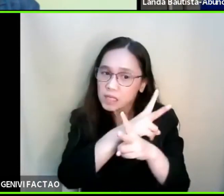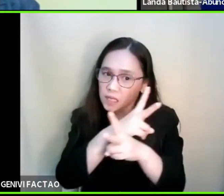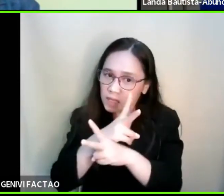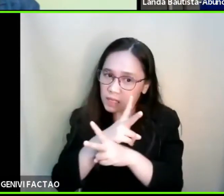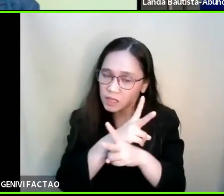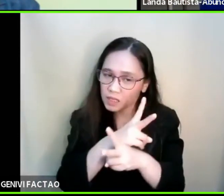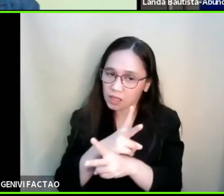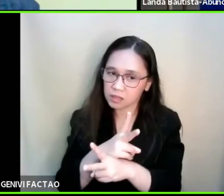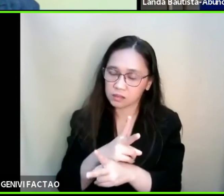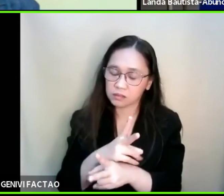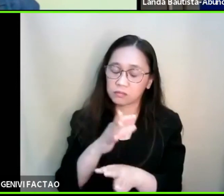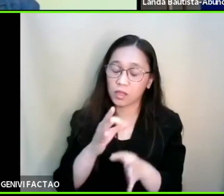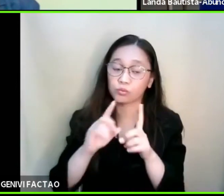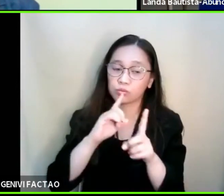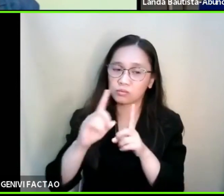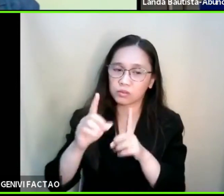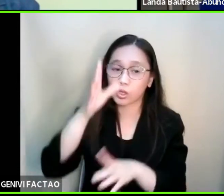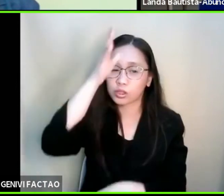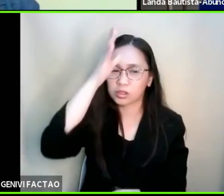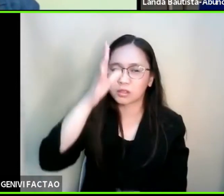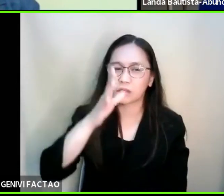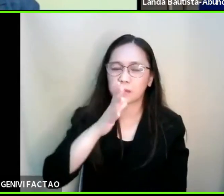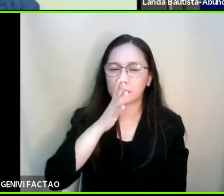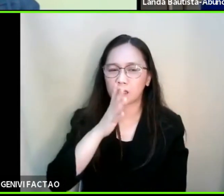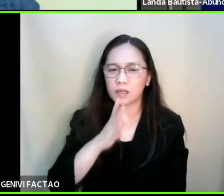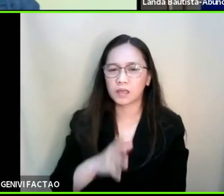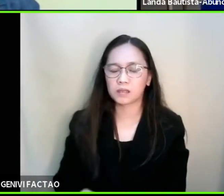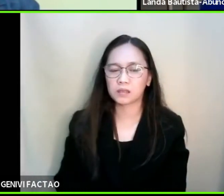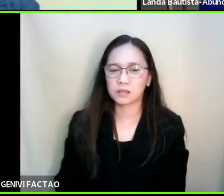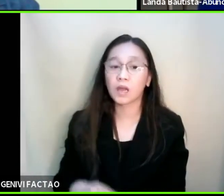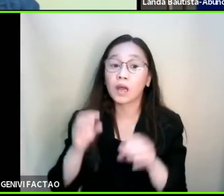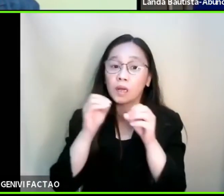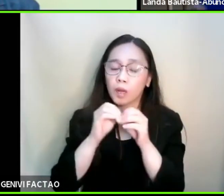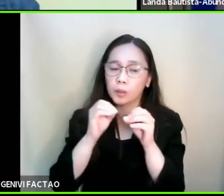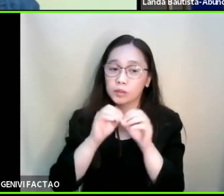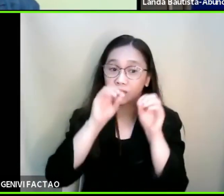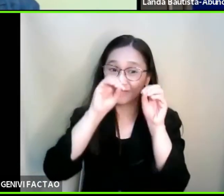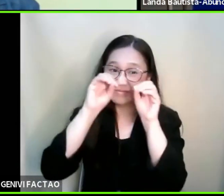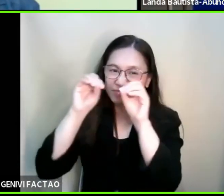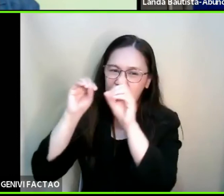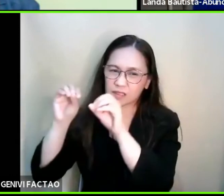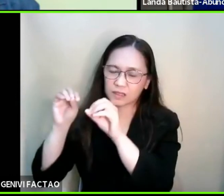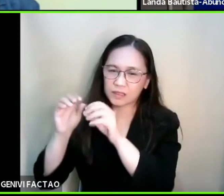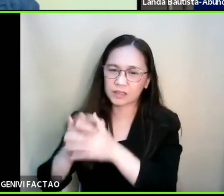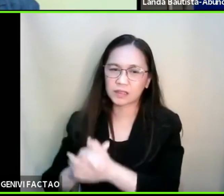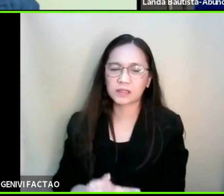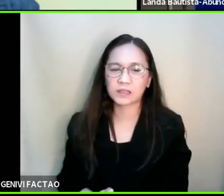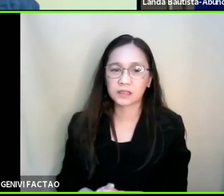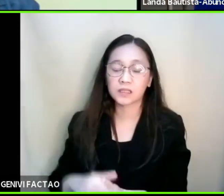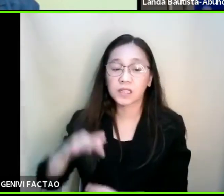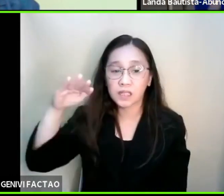we talk to parents about it, no? Dapat mas tinuturo talaga natin na that the